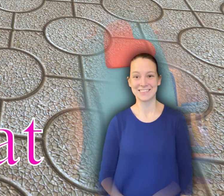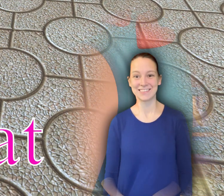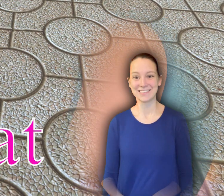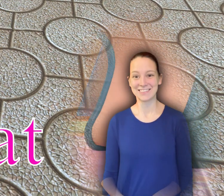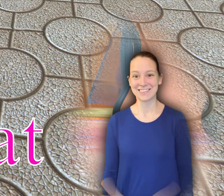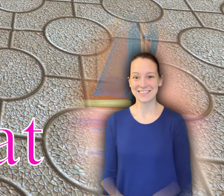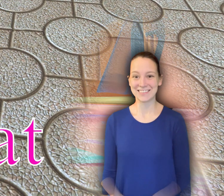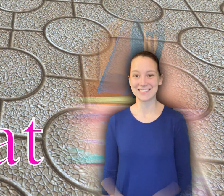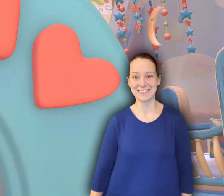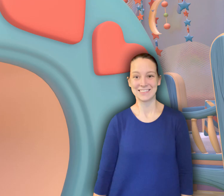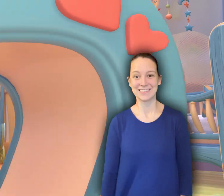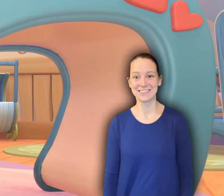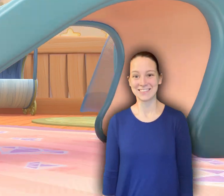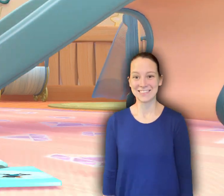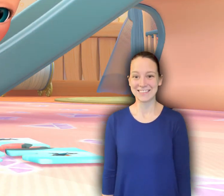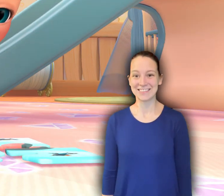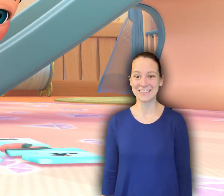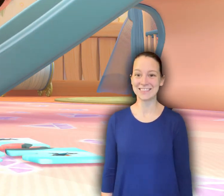kitty